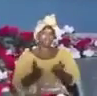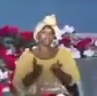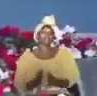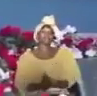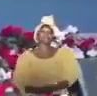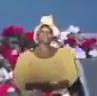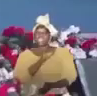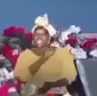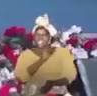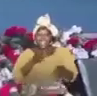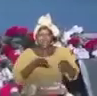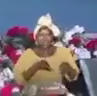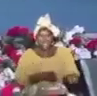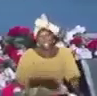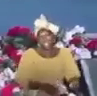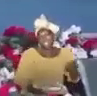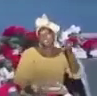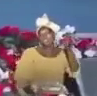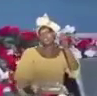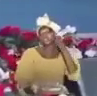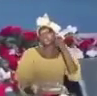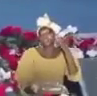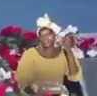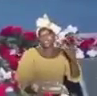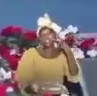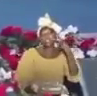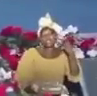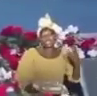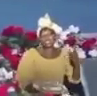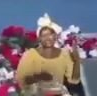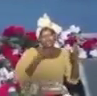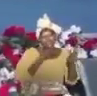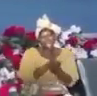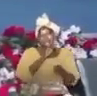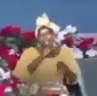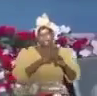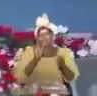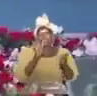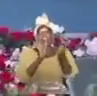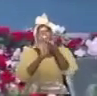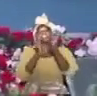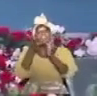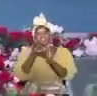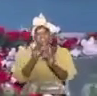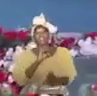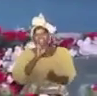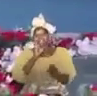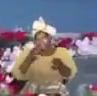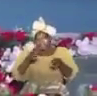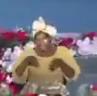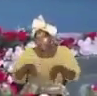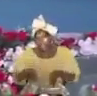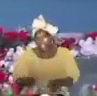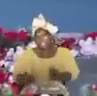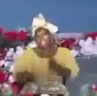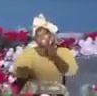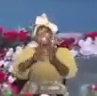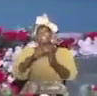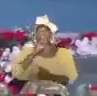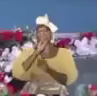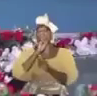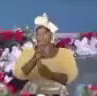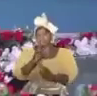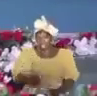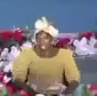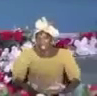says, but the end thereof are the ways of death. But here's Jesus speaking. He says, I am the way, I am the truth, I am the life.